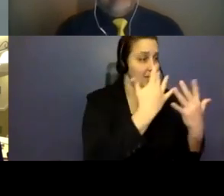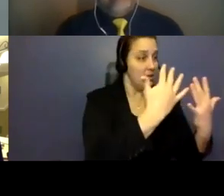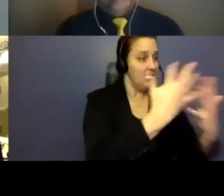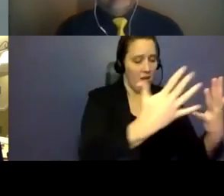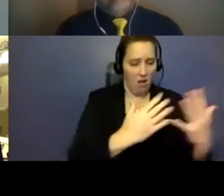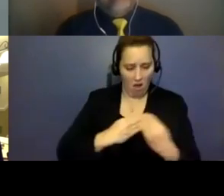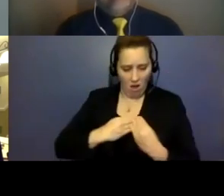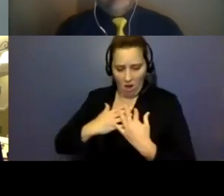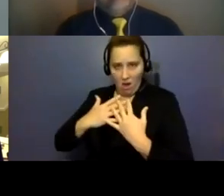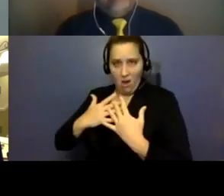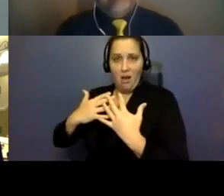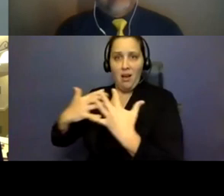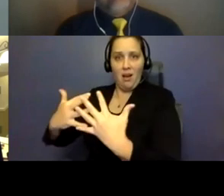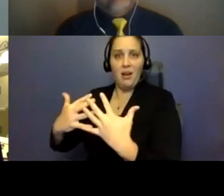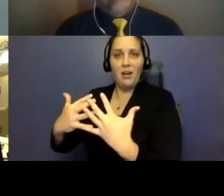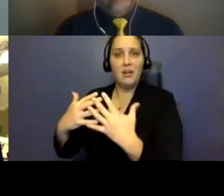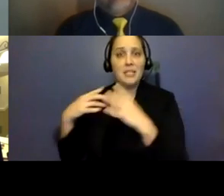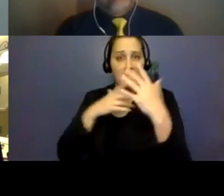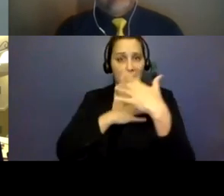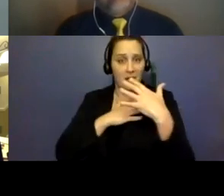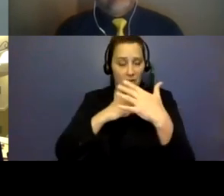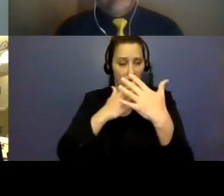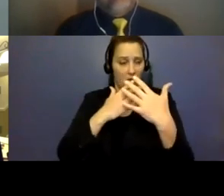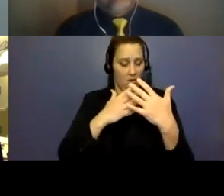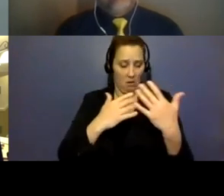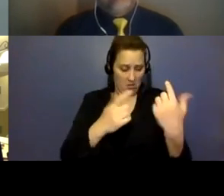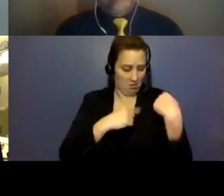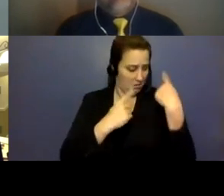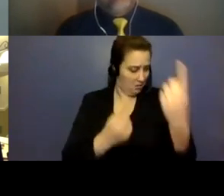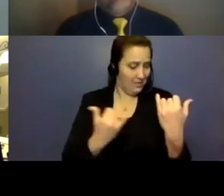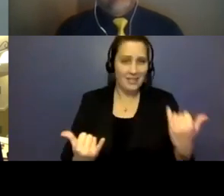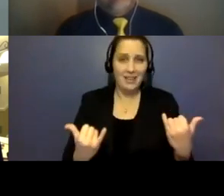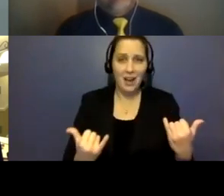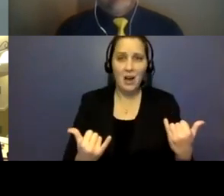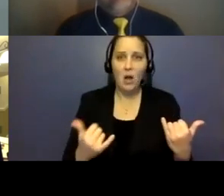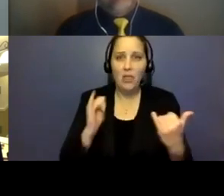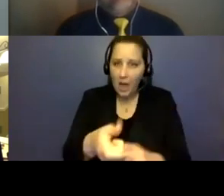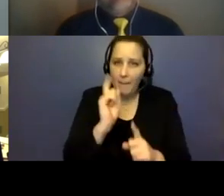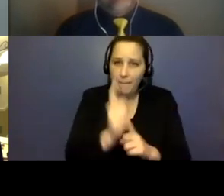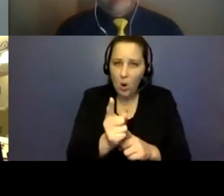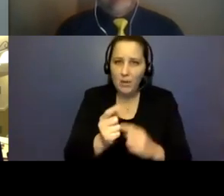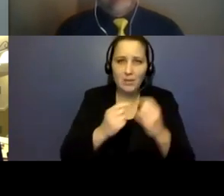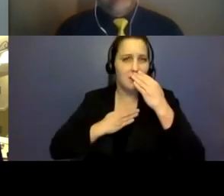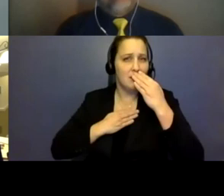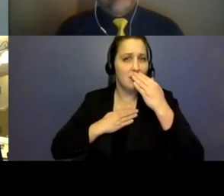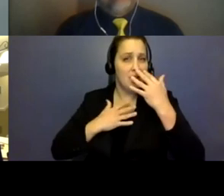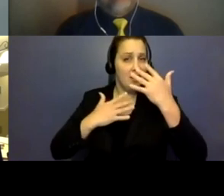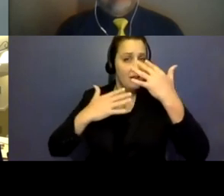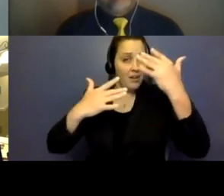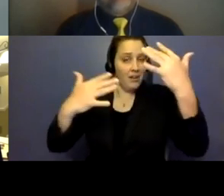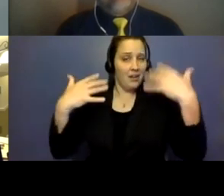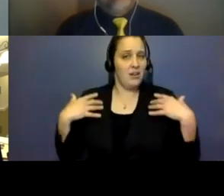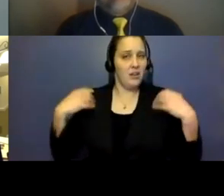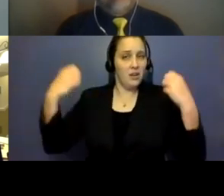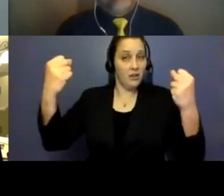heart. And literally, in my mind to this day, I see that moment as, here, this gift